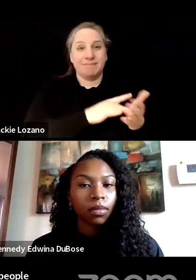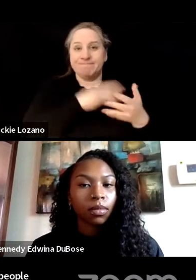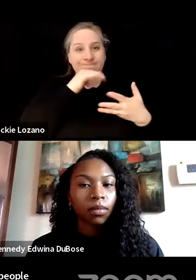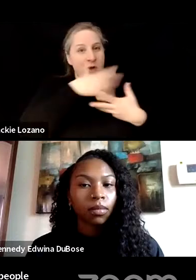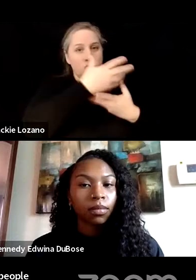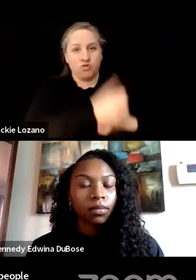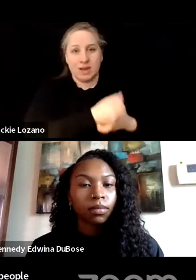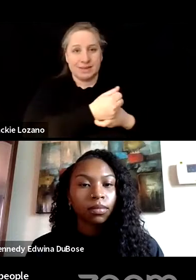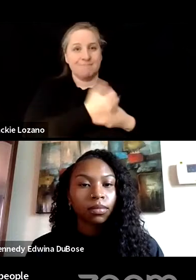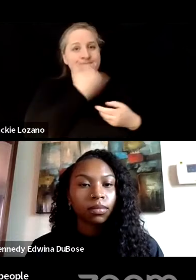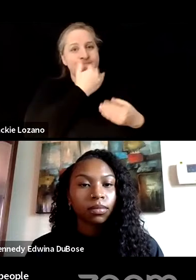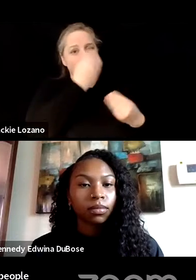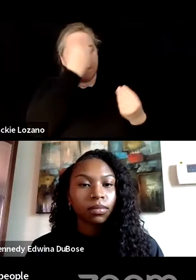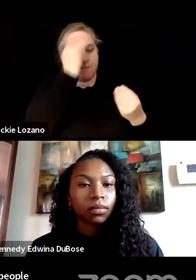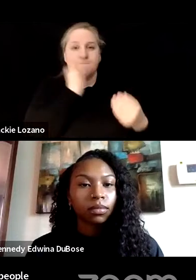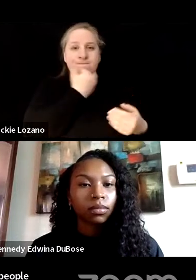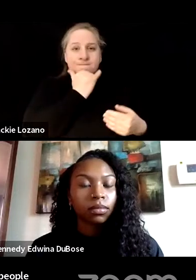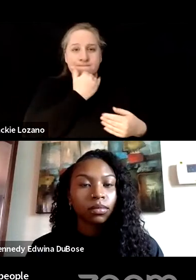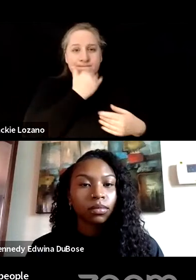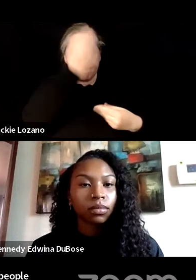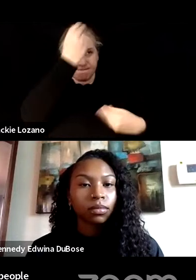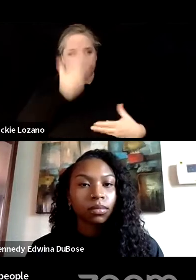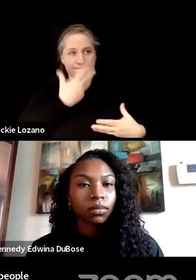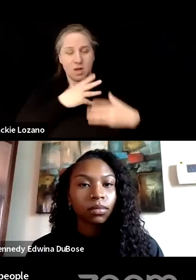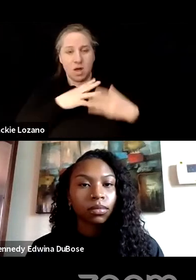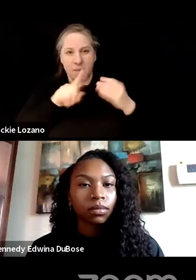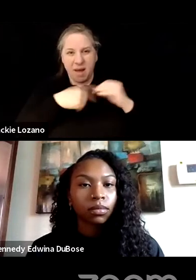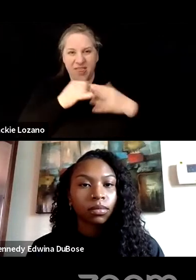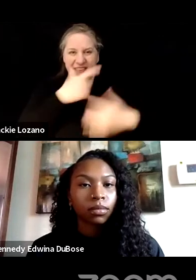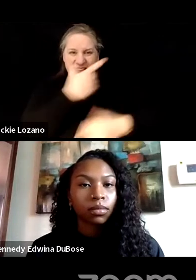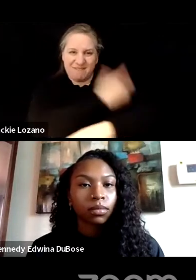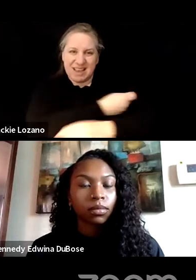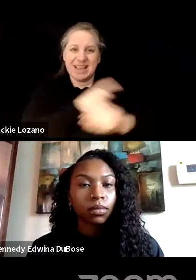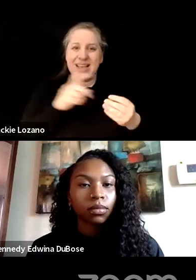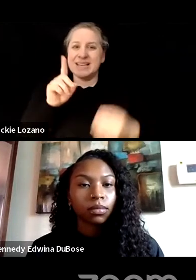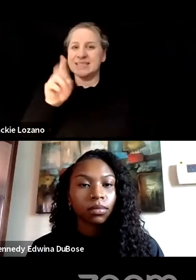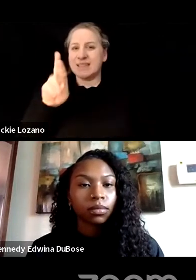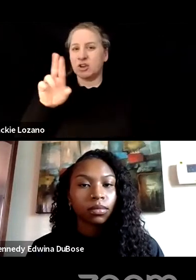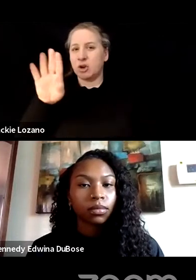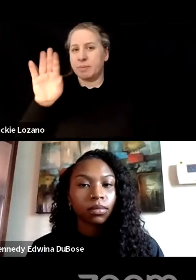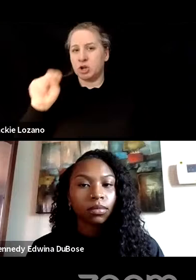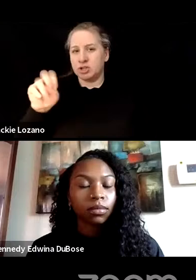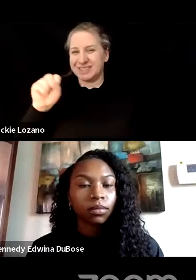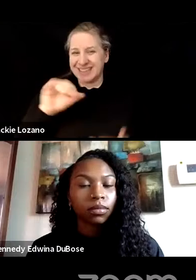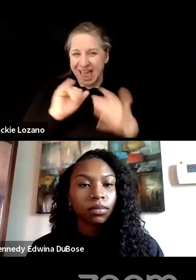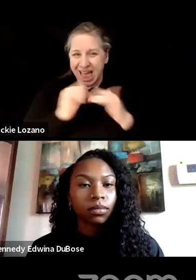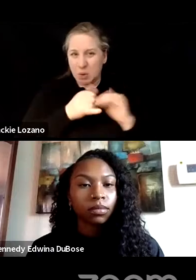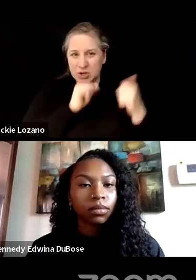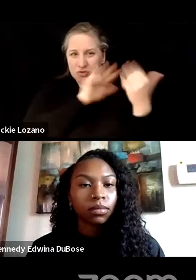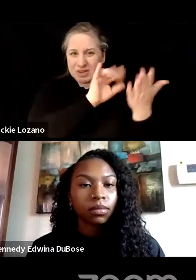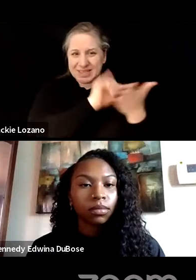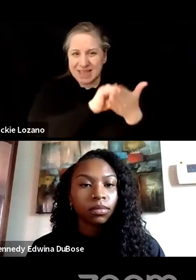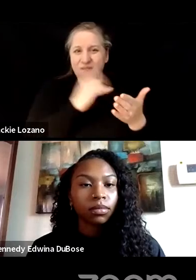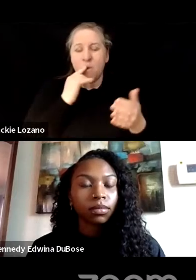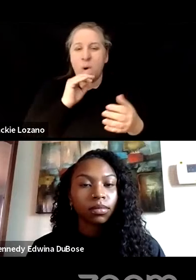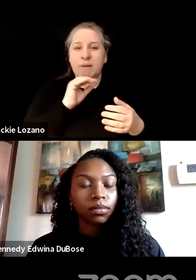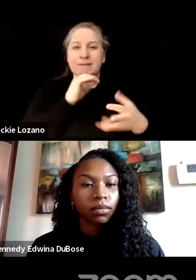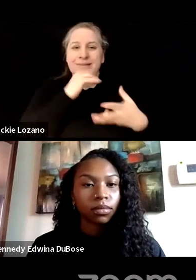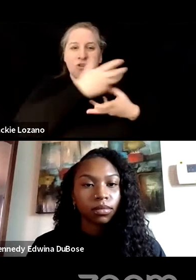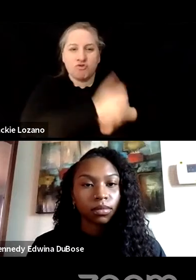the vaccine. Dr. Burns, how do we begin to address these concepts of mistrust and misinformation?